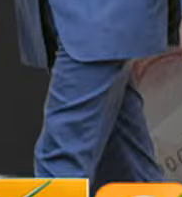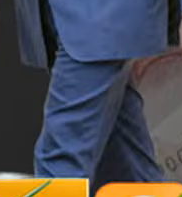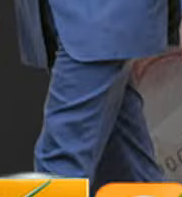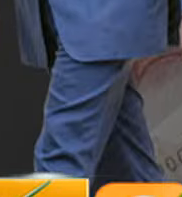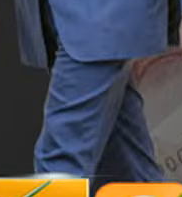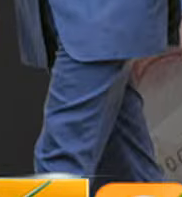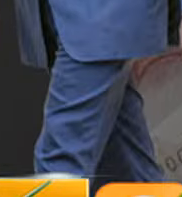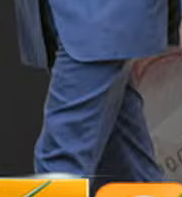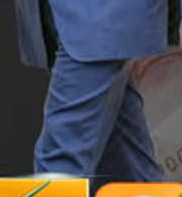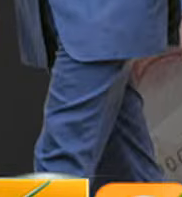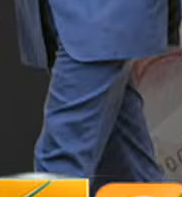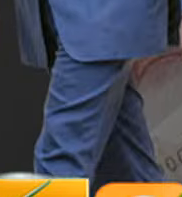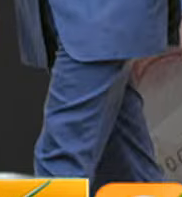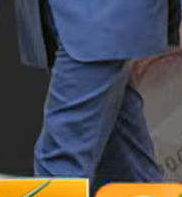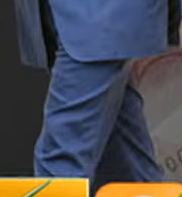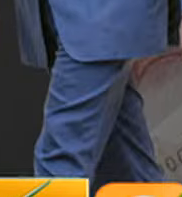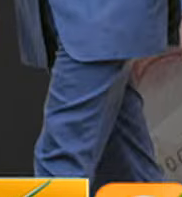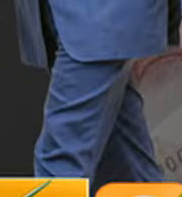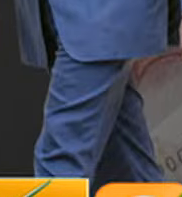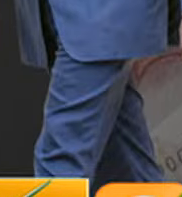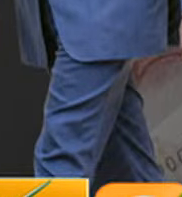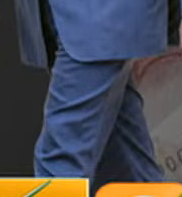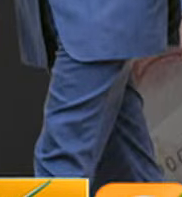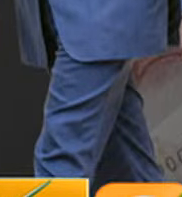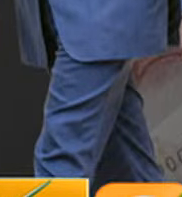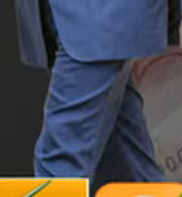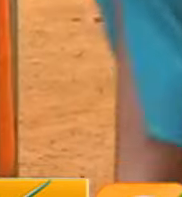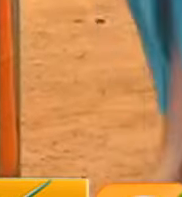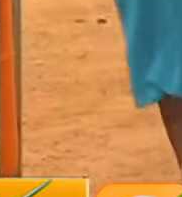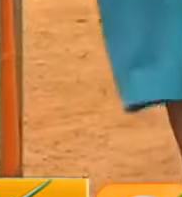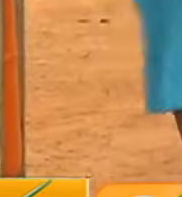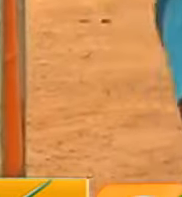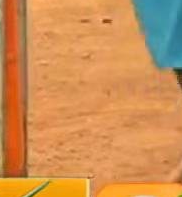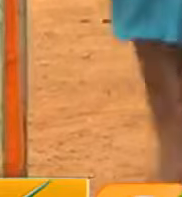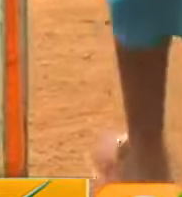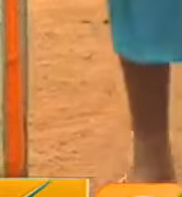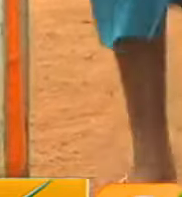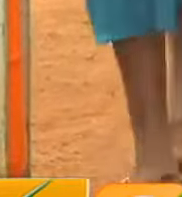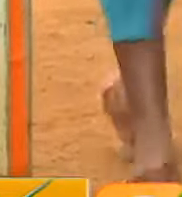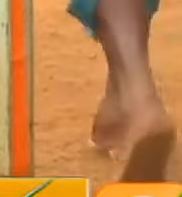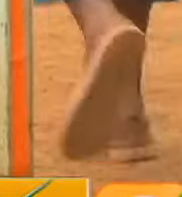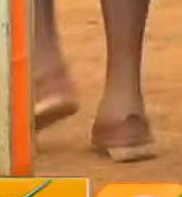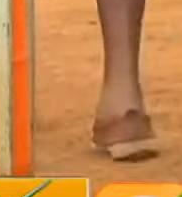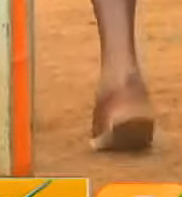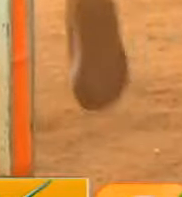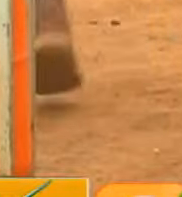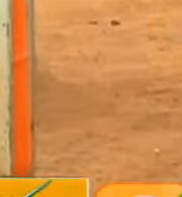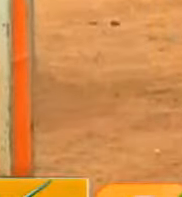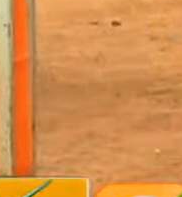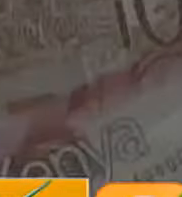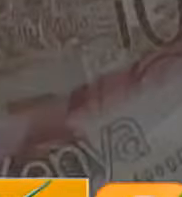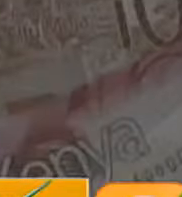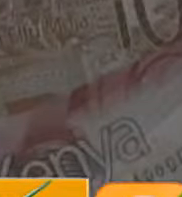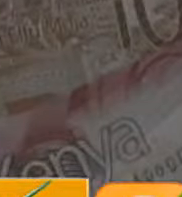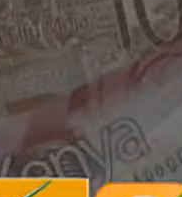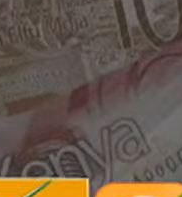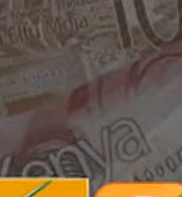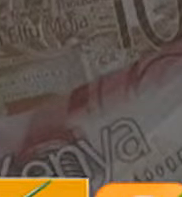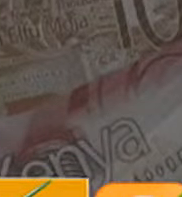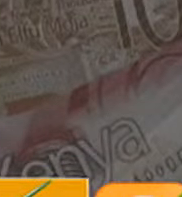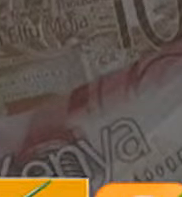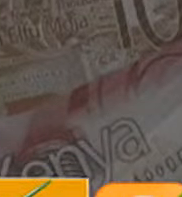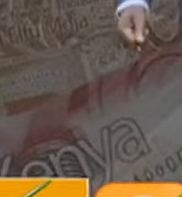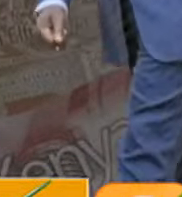and 40% respectively in the last 1 year. The only notable reprieve coming from the reduction of prices of cooking